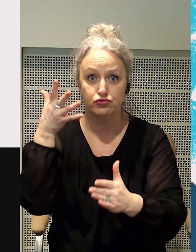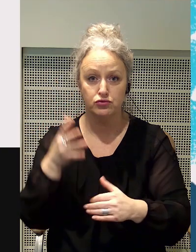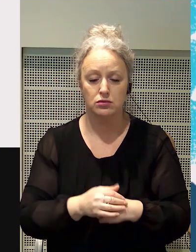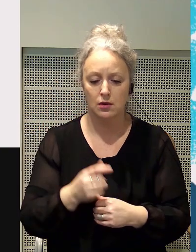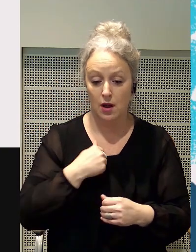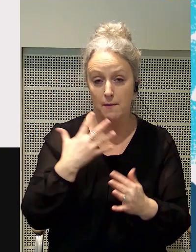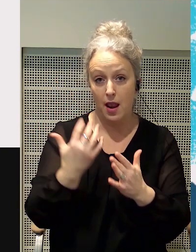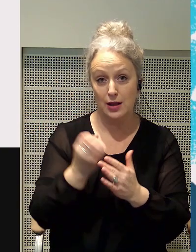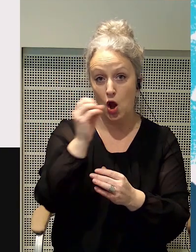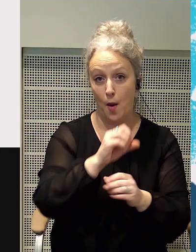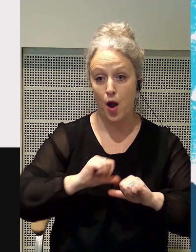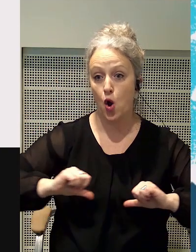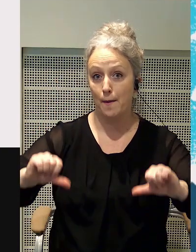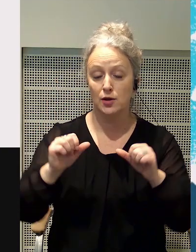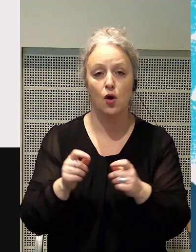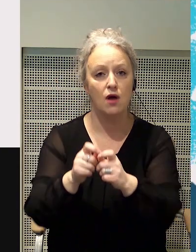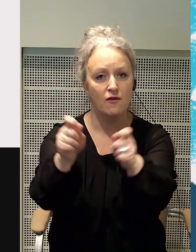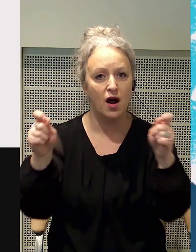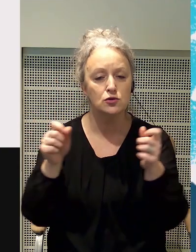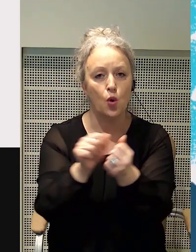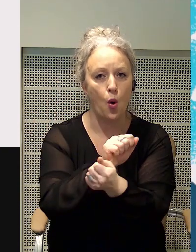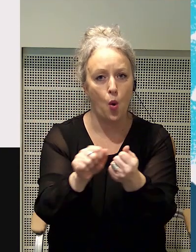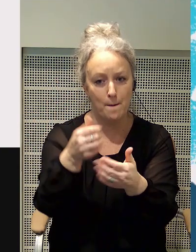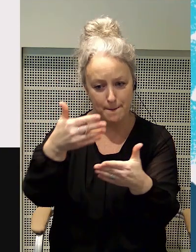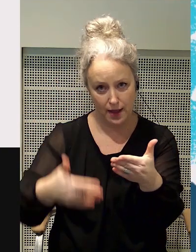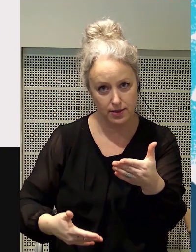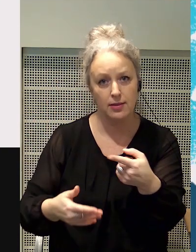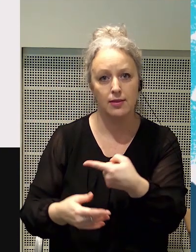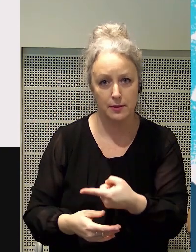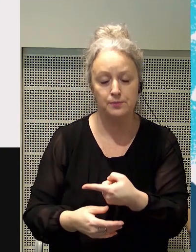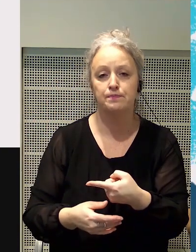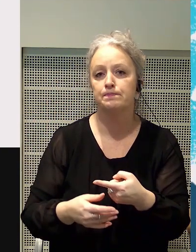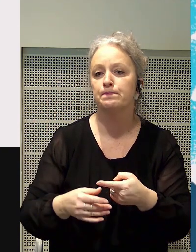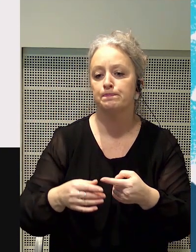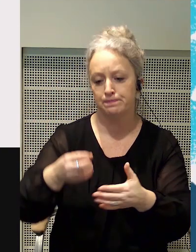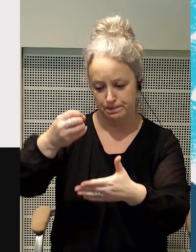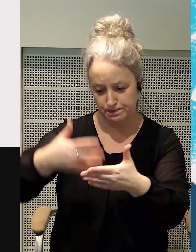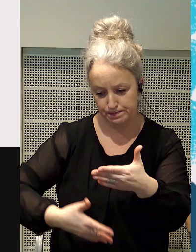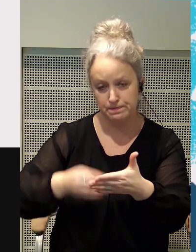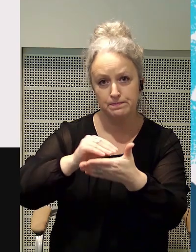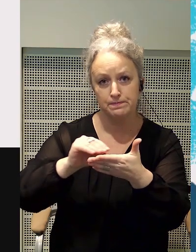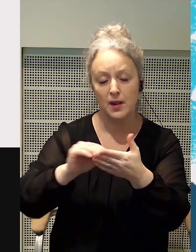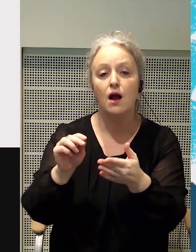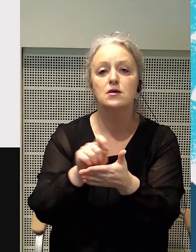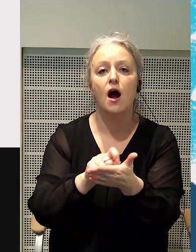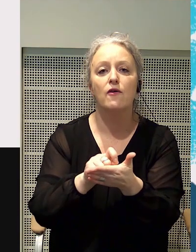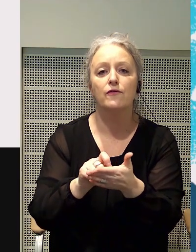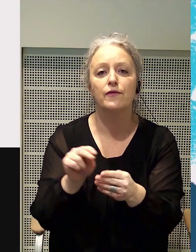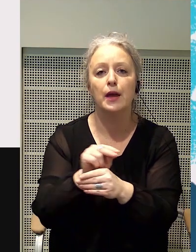which I advise you all to read, because they have a focus on the rare disease community. And they say